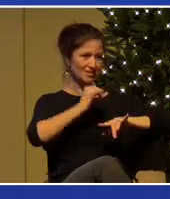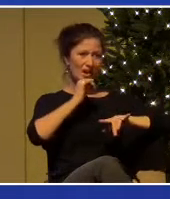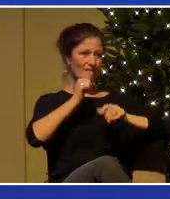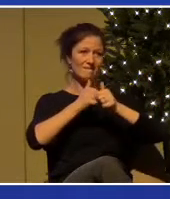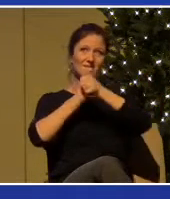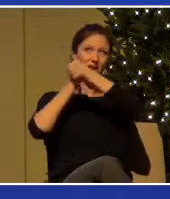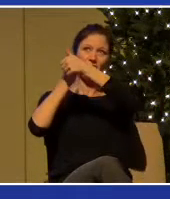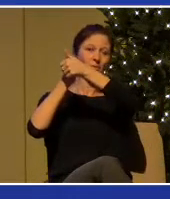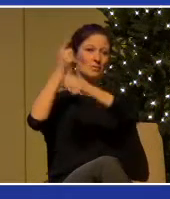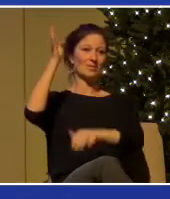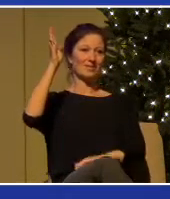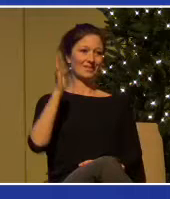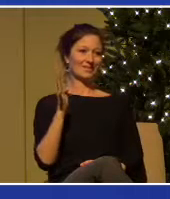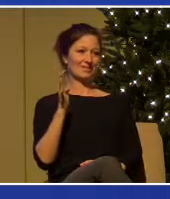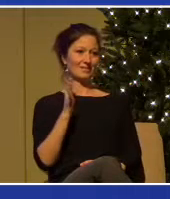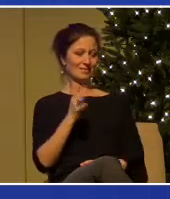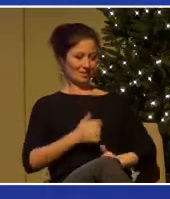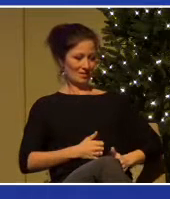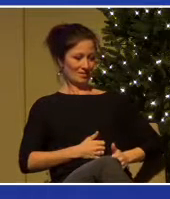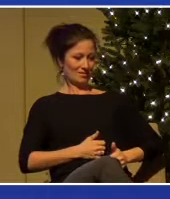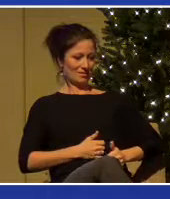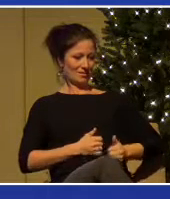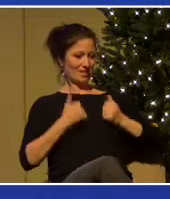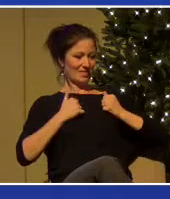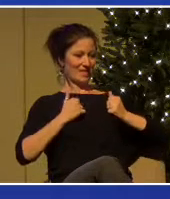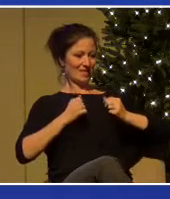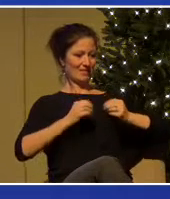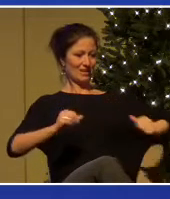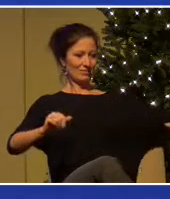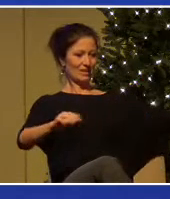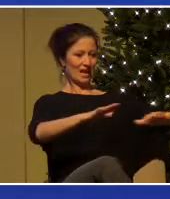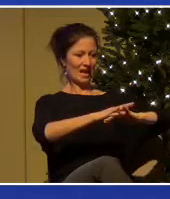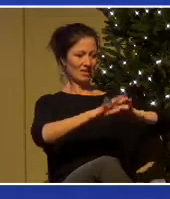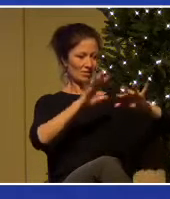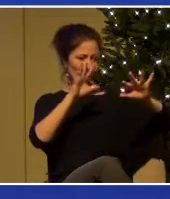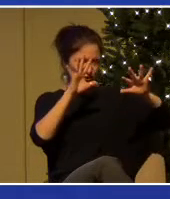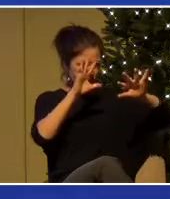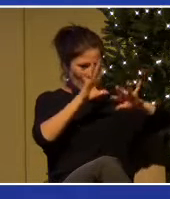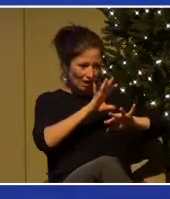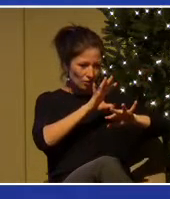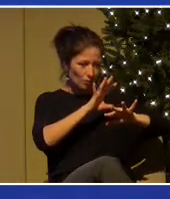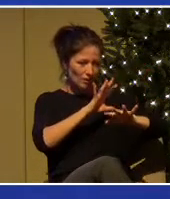ways. They were living in the land of the shadow of death, threatened